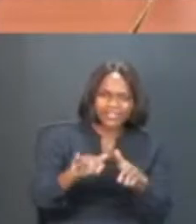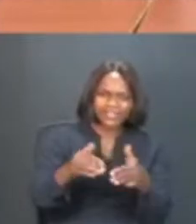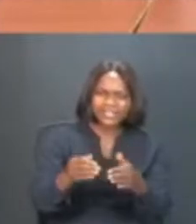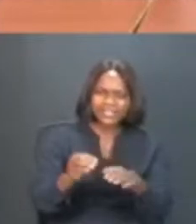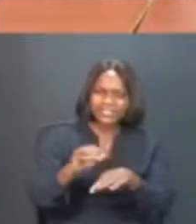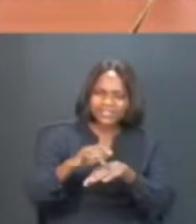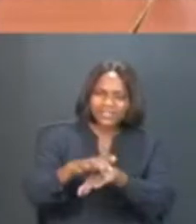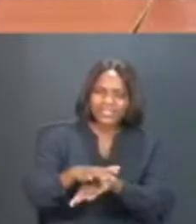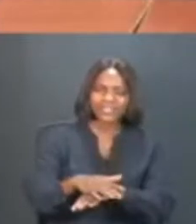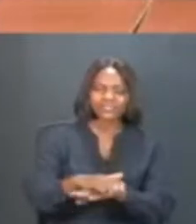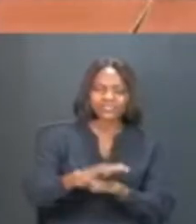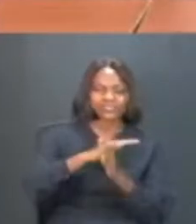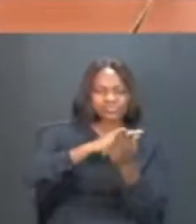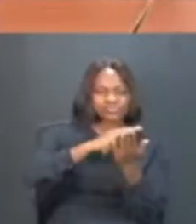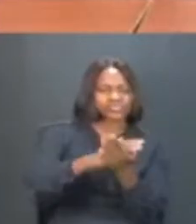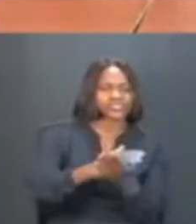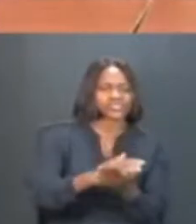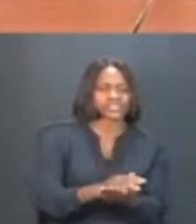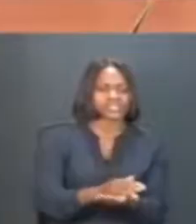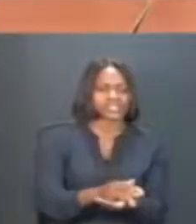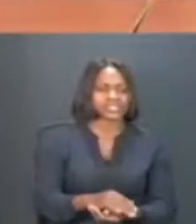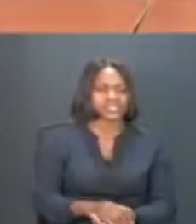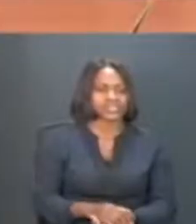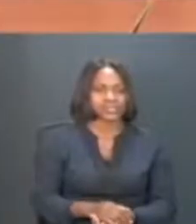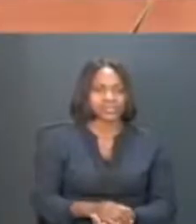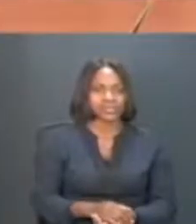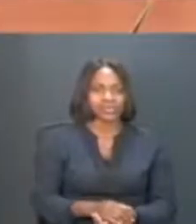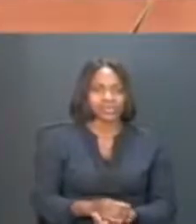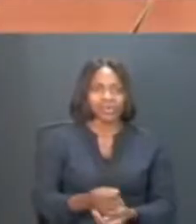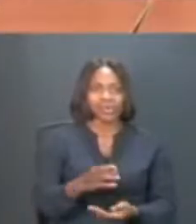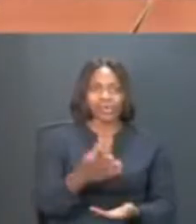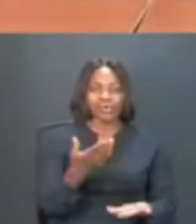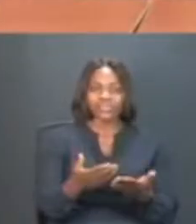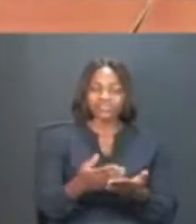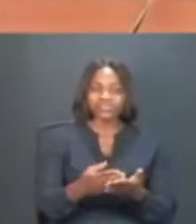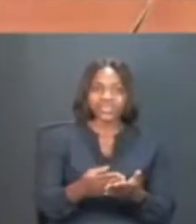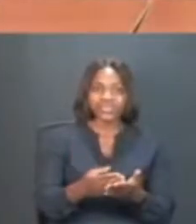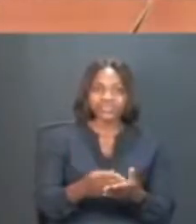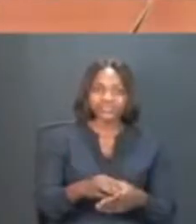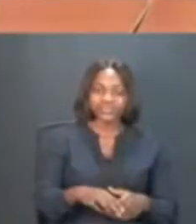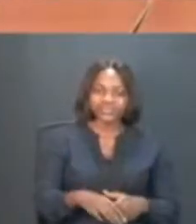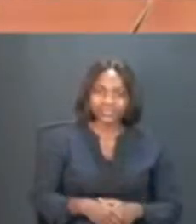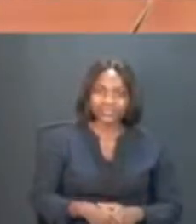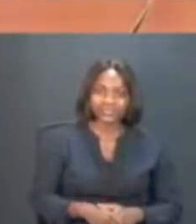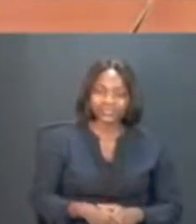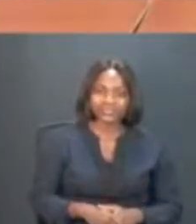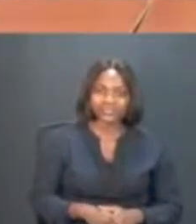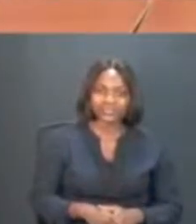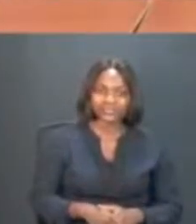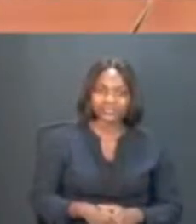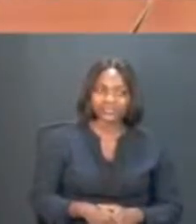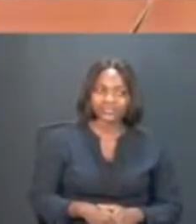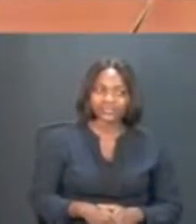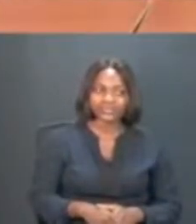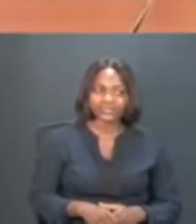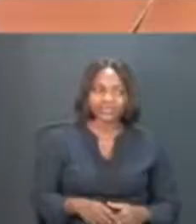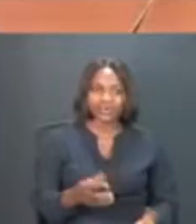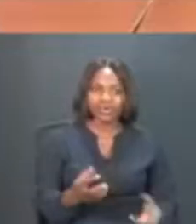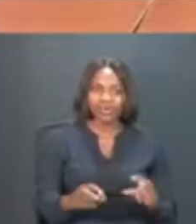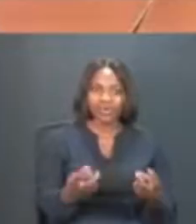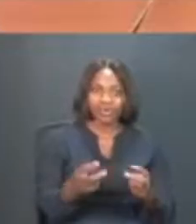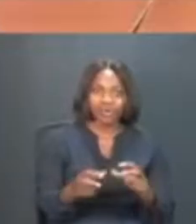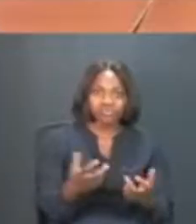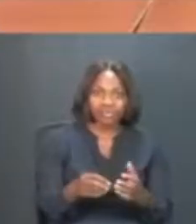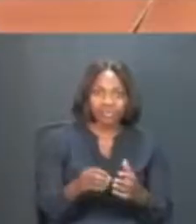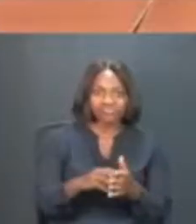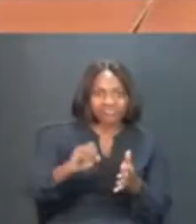so early that with some tablets or even just a removal of the testes, and no prostate cancer will take place and the person will not